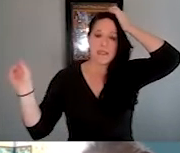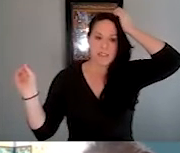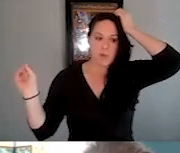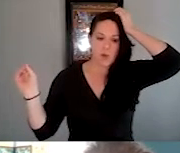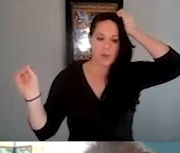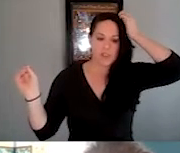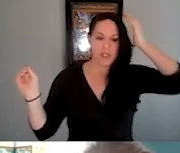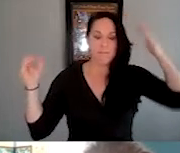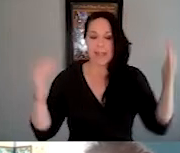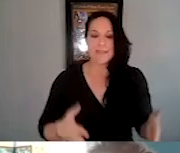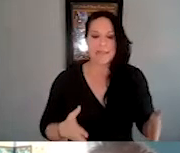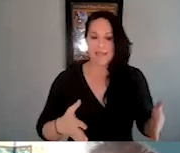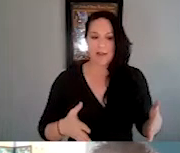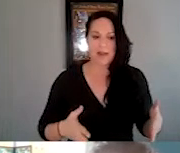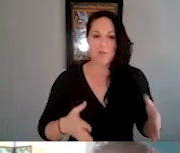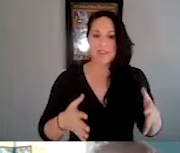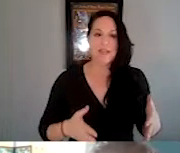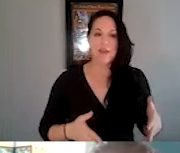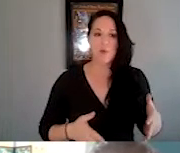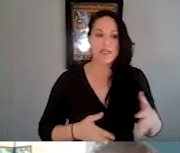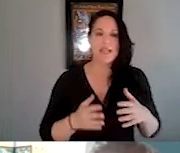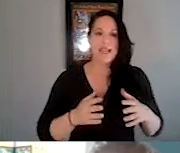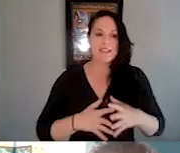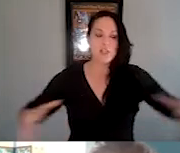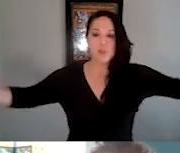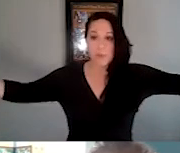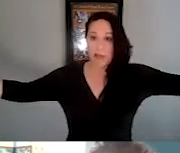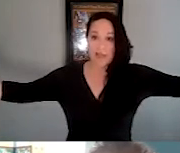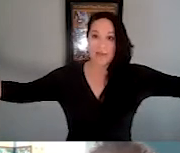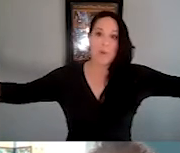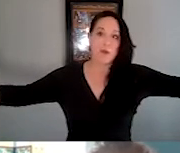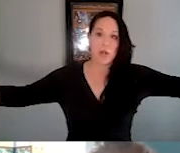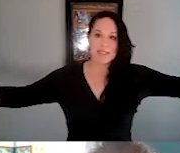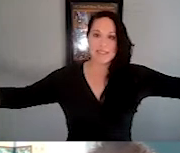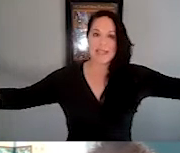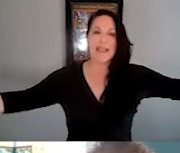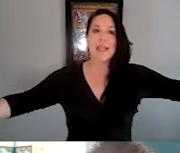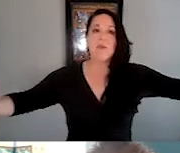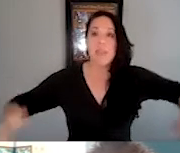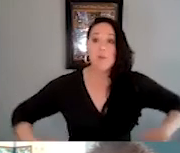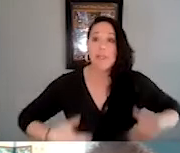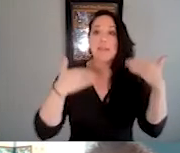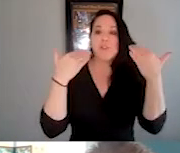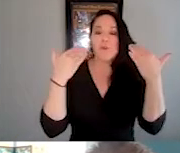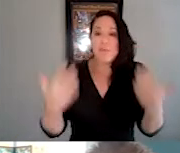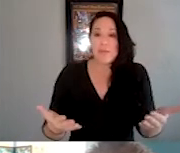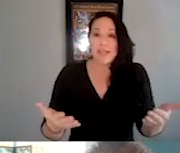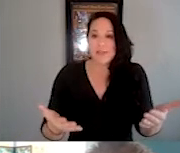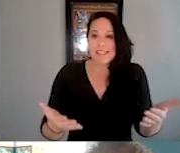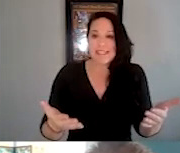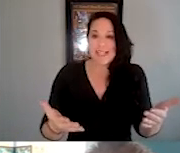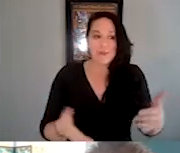and immediately a small coalition banned it in their area. Once they got that ordinance, it started to trickle out and it went across the state. Then we need to make